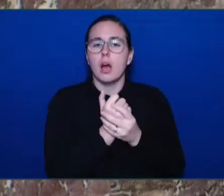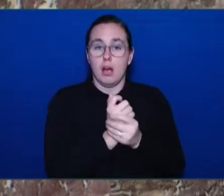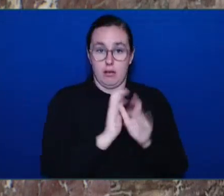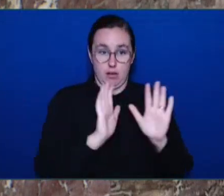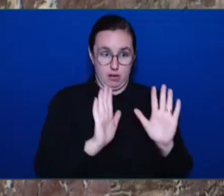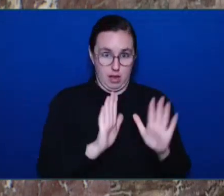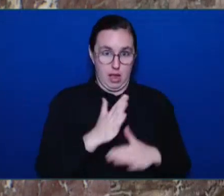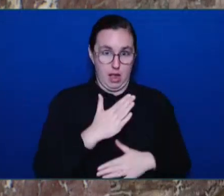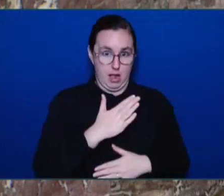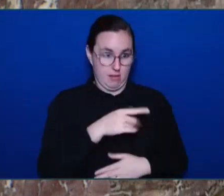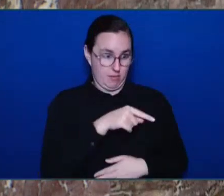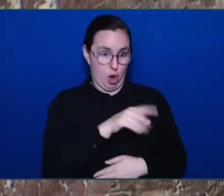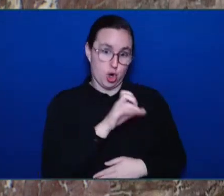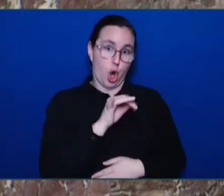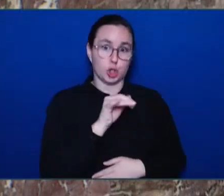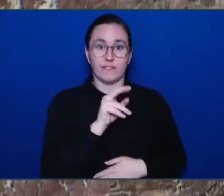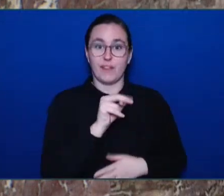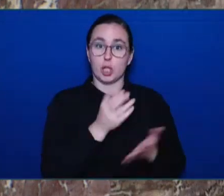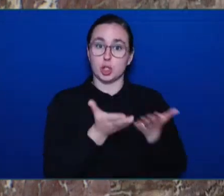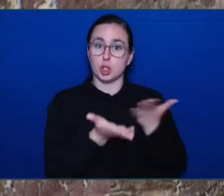Columbia.